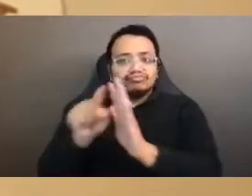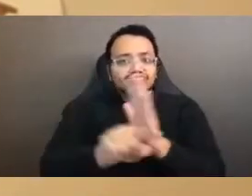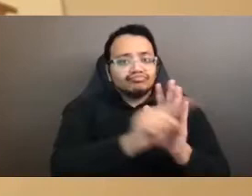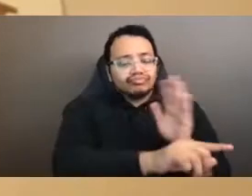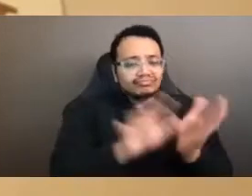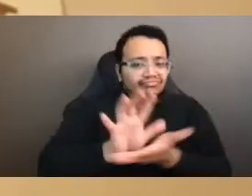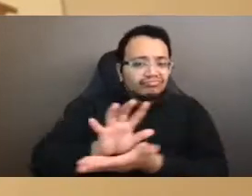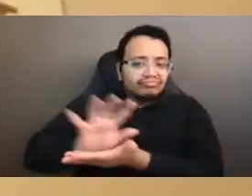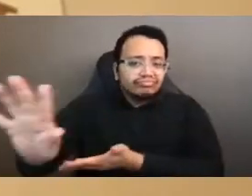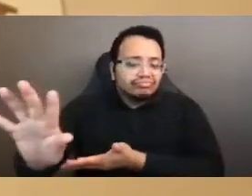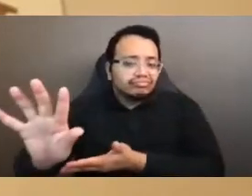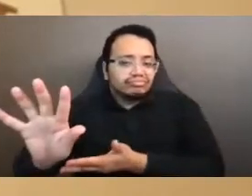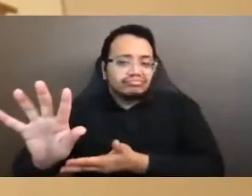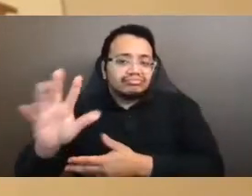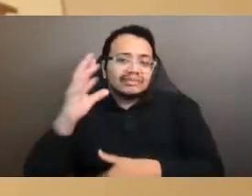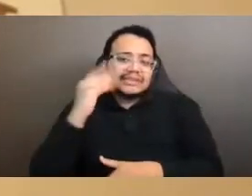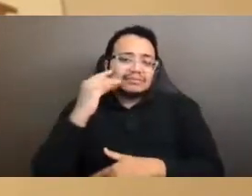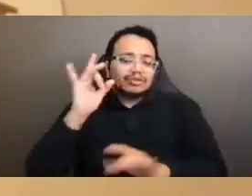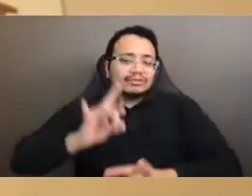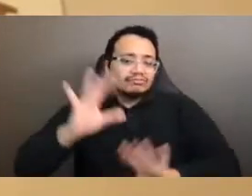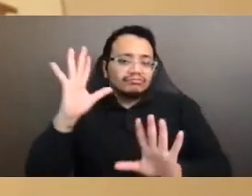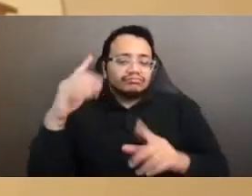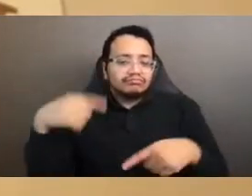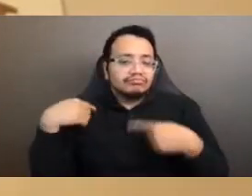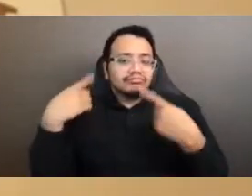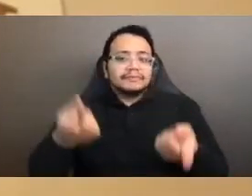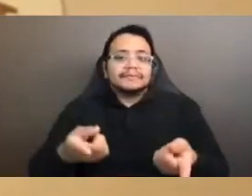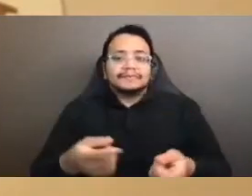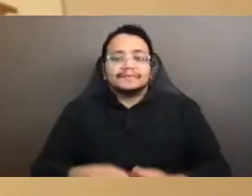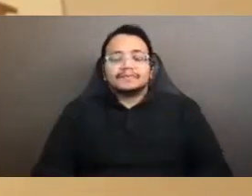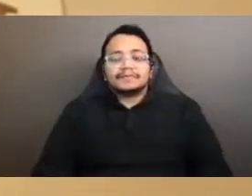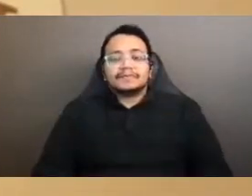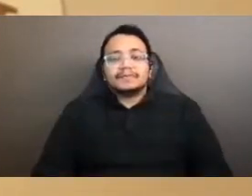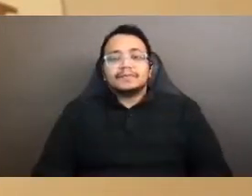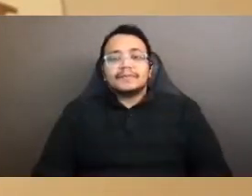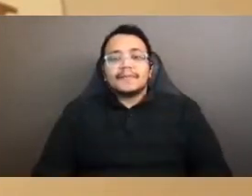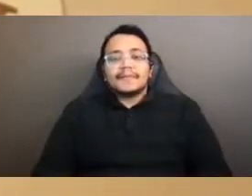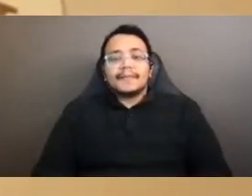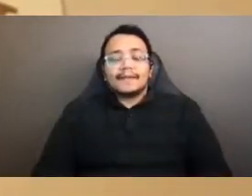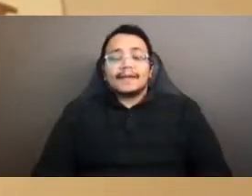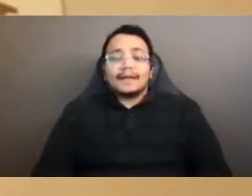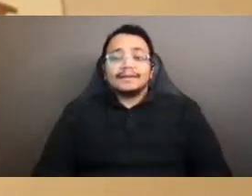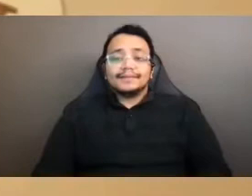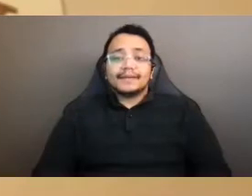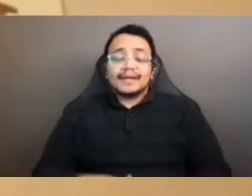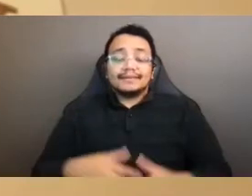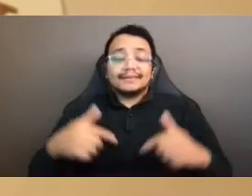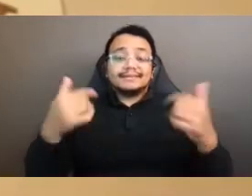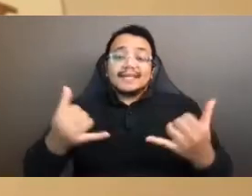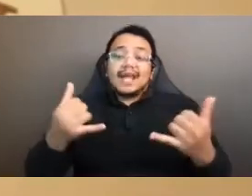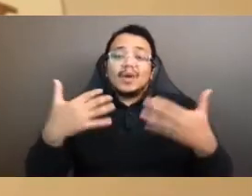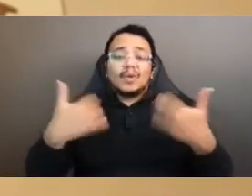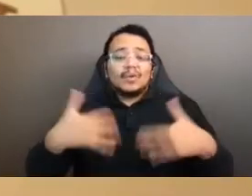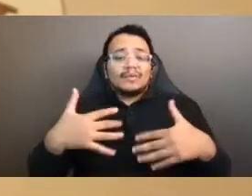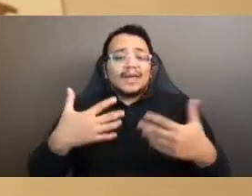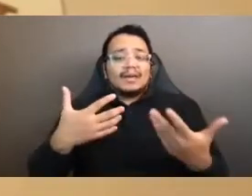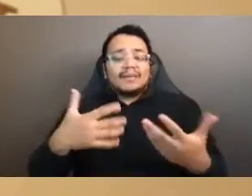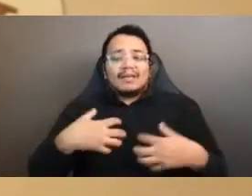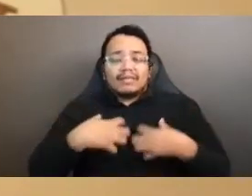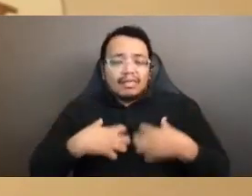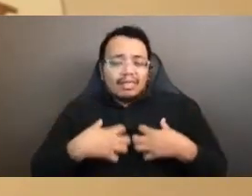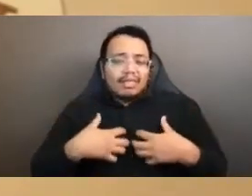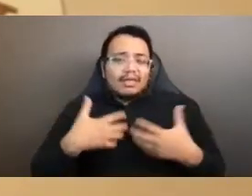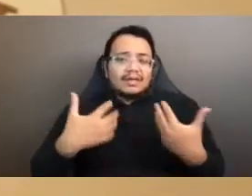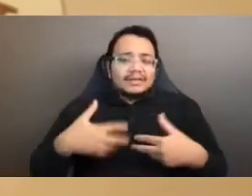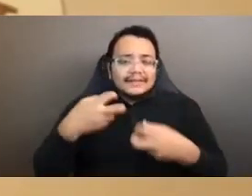atrocious acts that have been committed in the world. And it's going to be a very difficult conversation, but I also want to remind people that